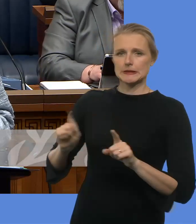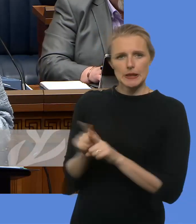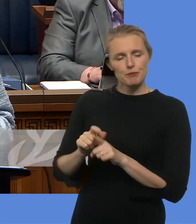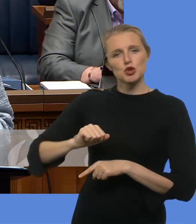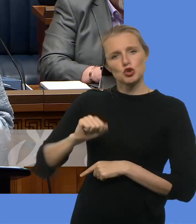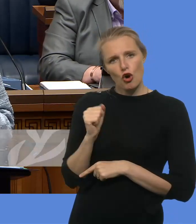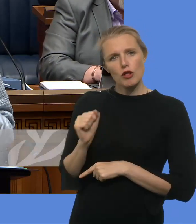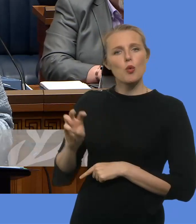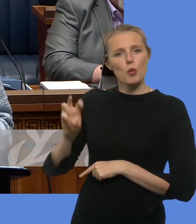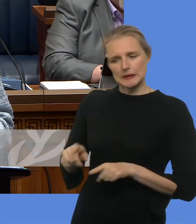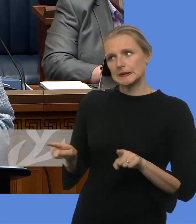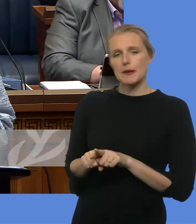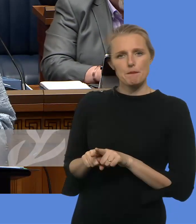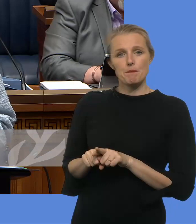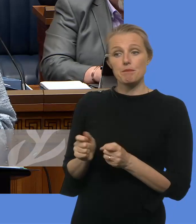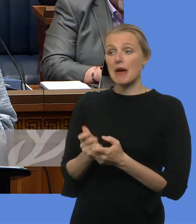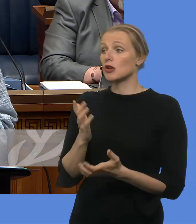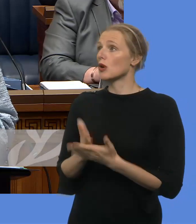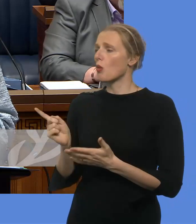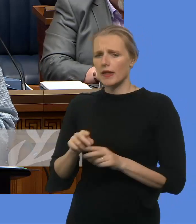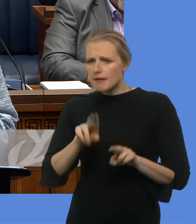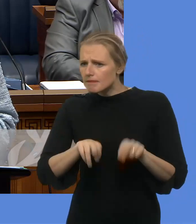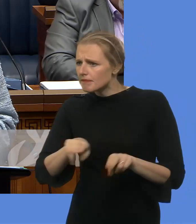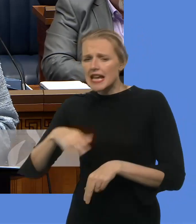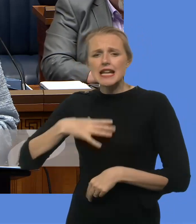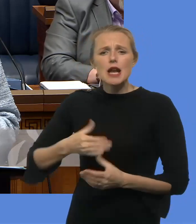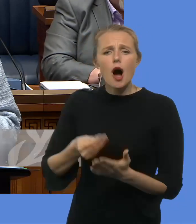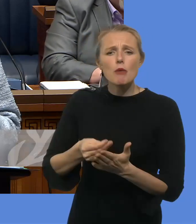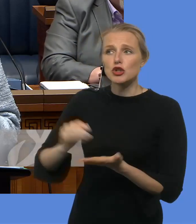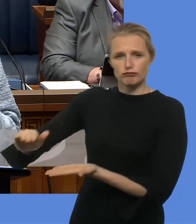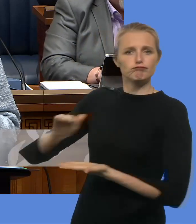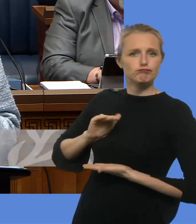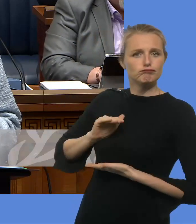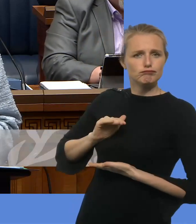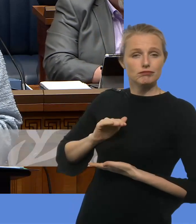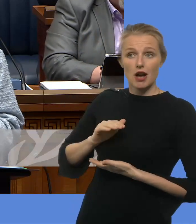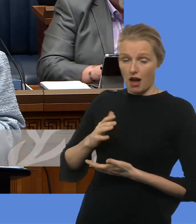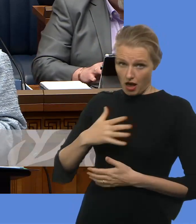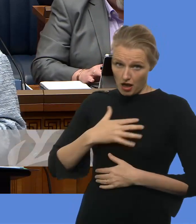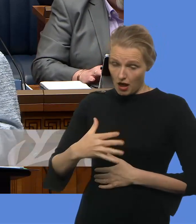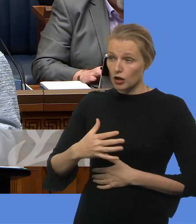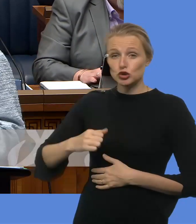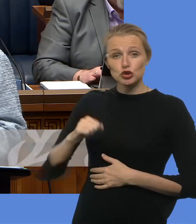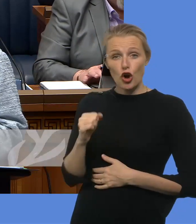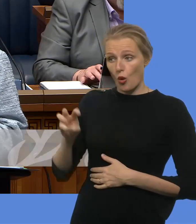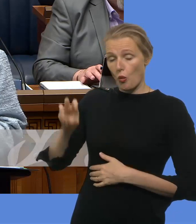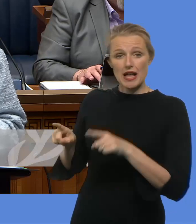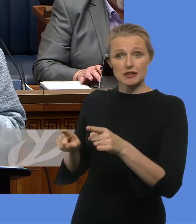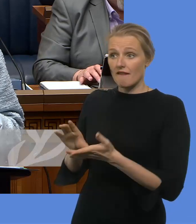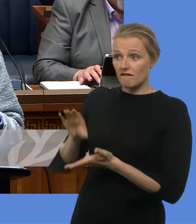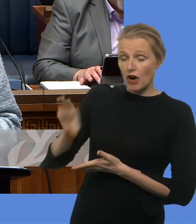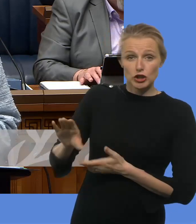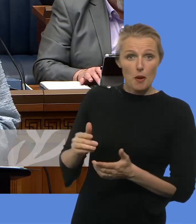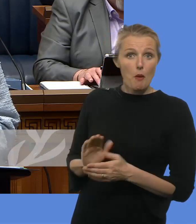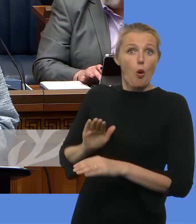for our funding to be needs-based, where in Scotland and Wales they are funded above need, and that would be denied to people here. So to